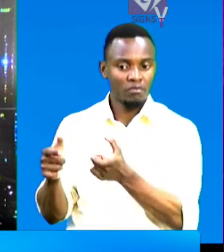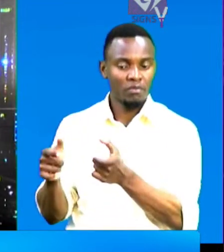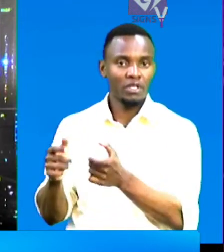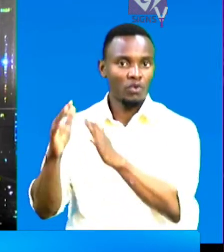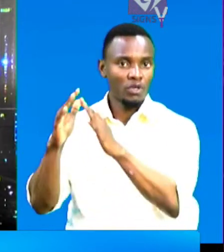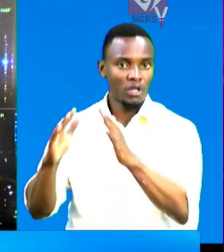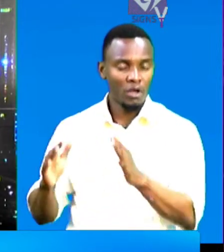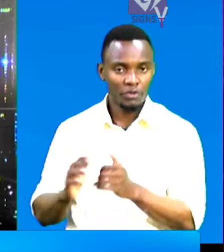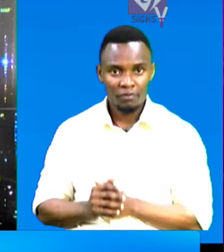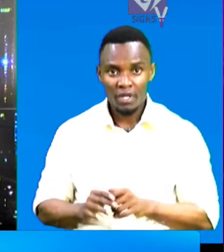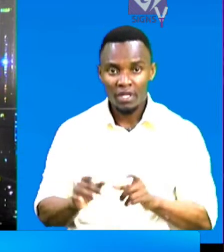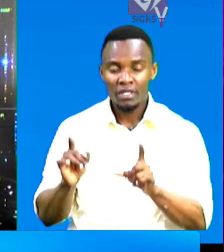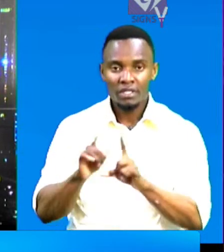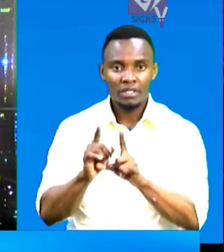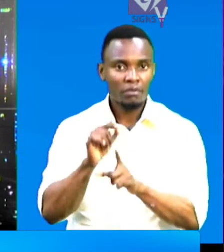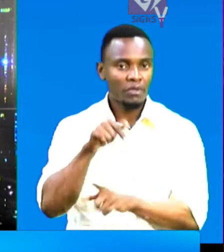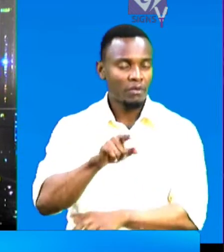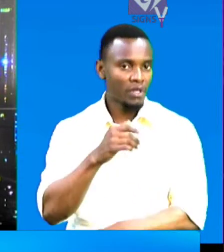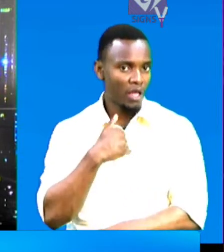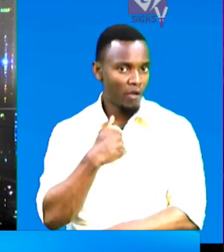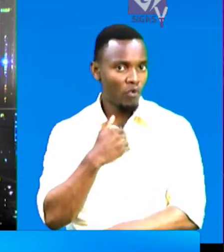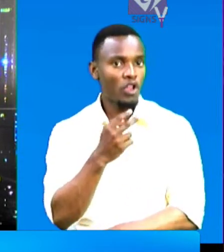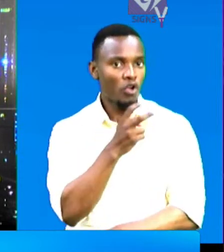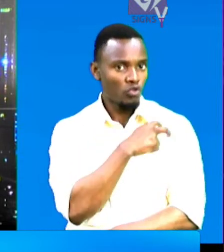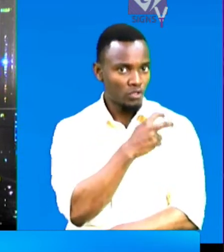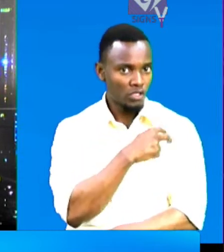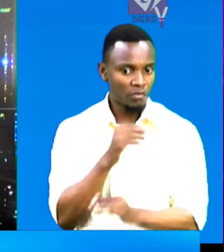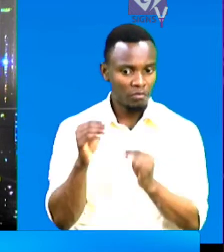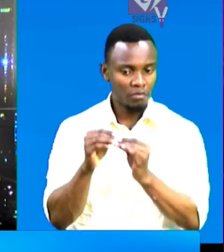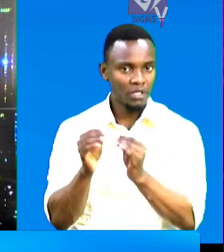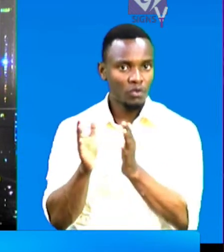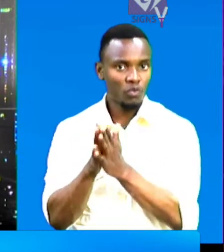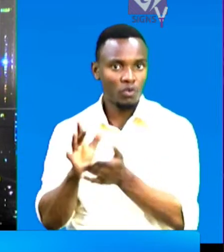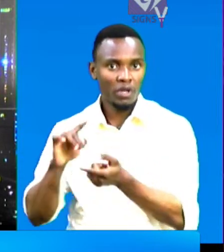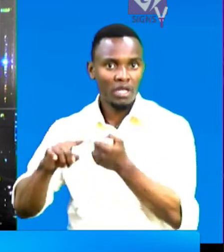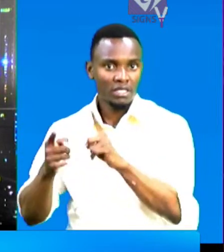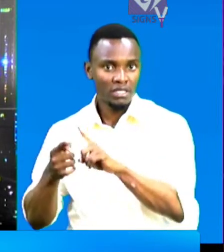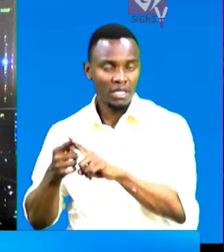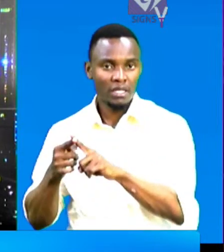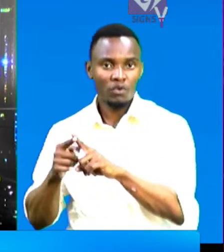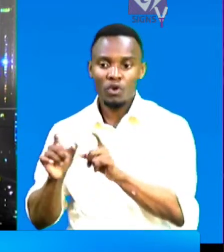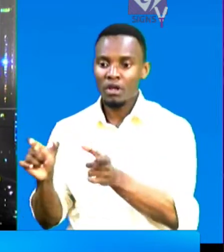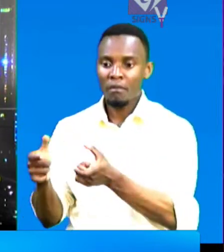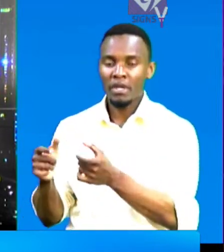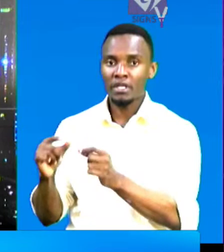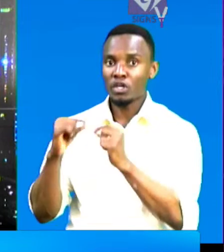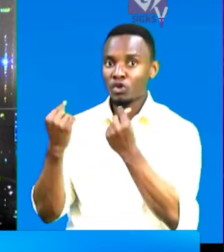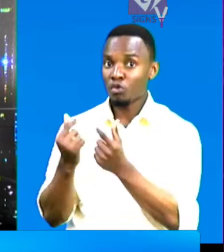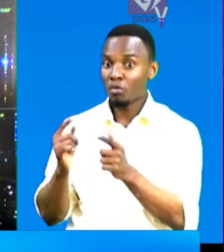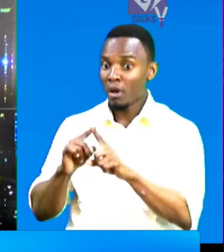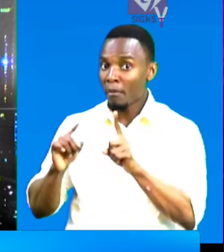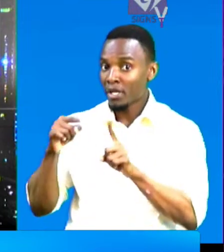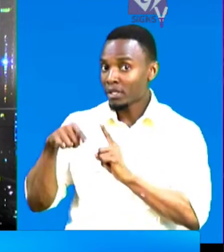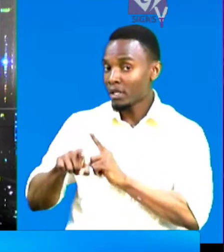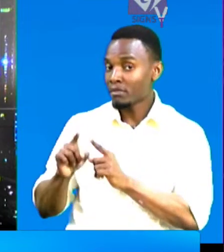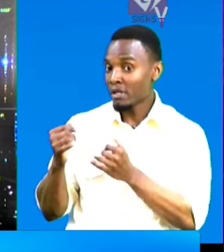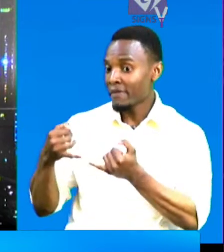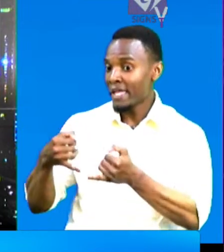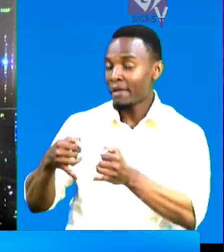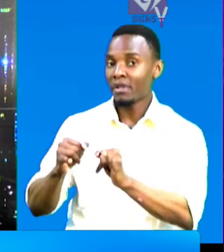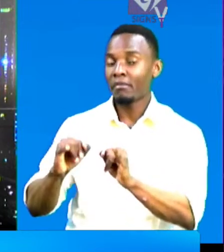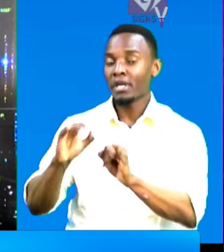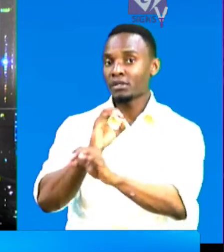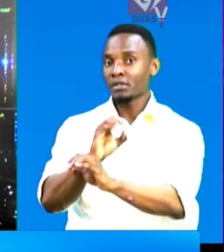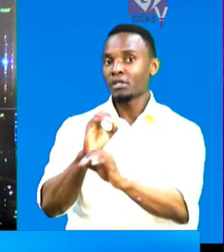held consultative meetings with the Standard Media Group, but the media organization has not implemented any of